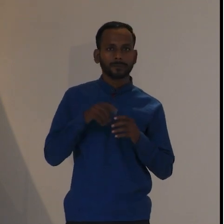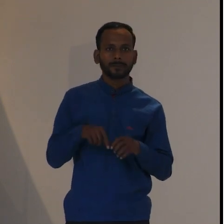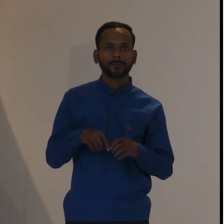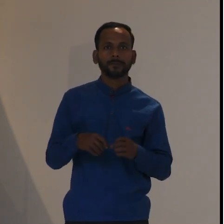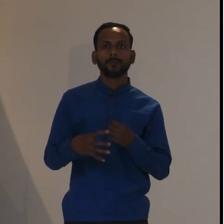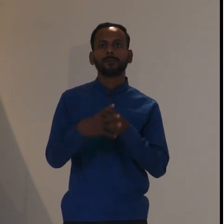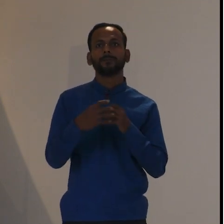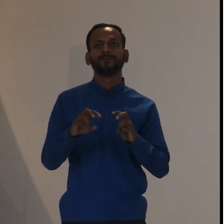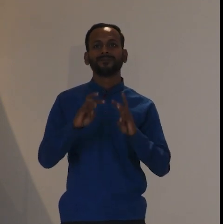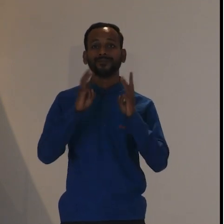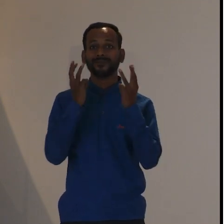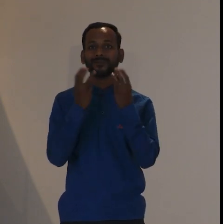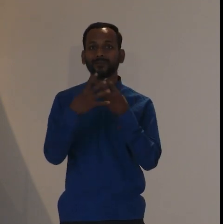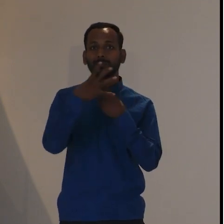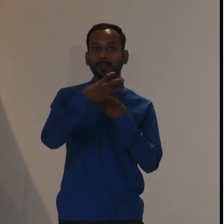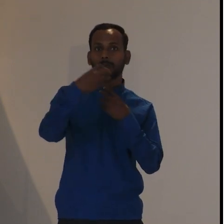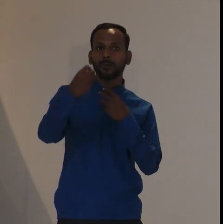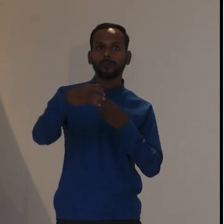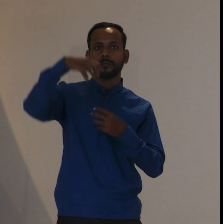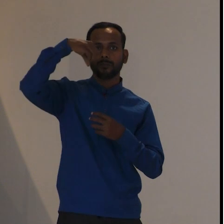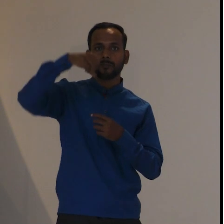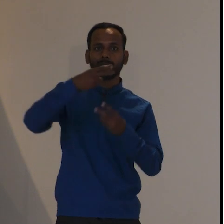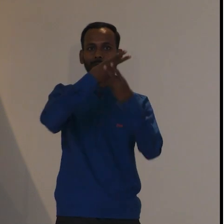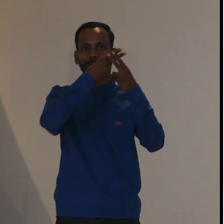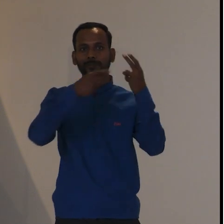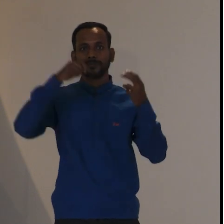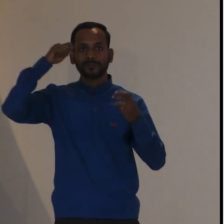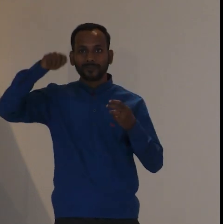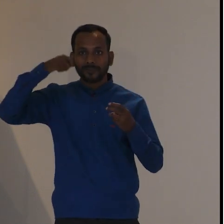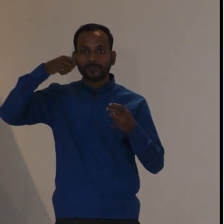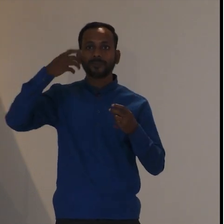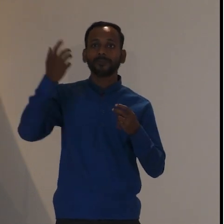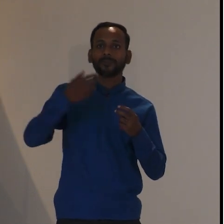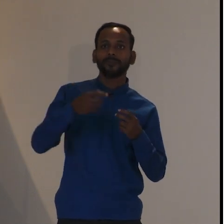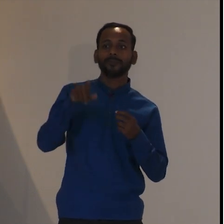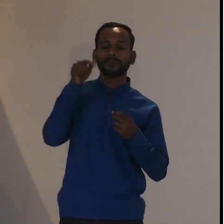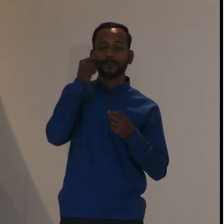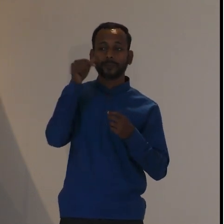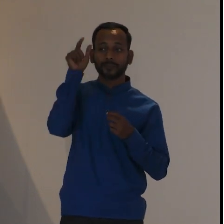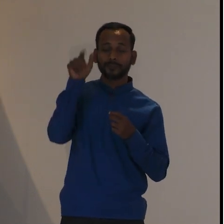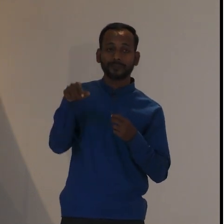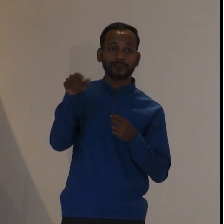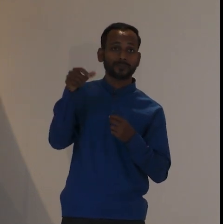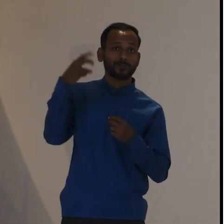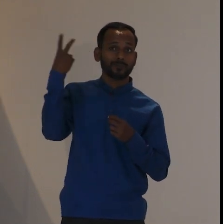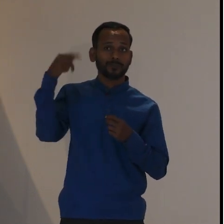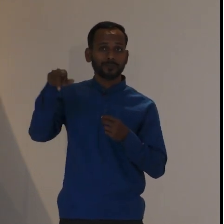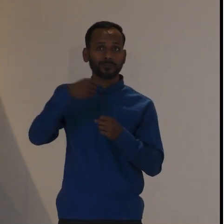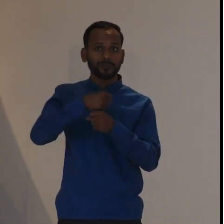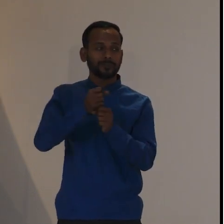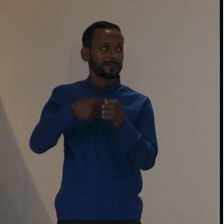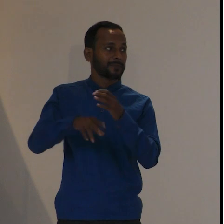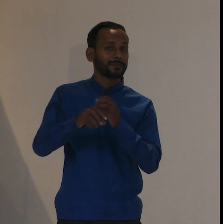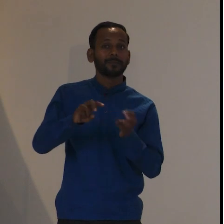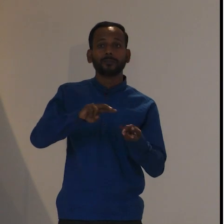The outcome is 9 films made on General S.L. Bhatia that will be played on, that highlights different